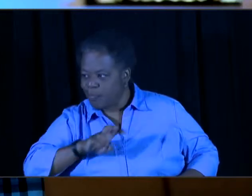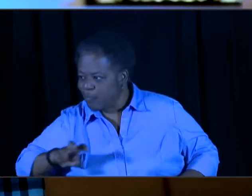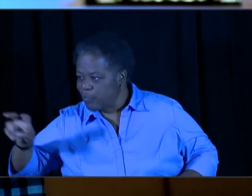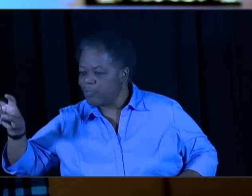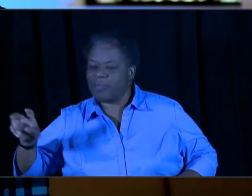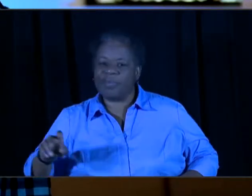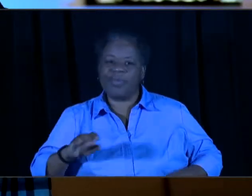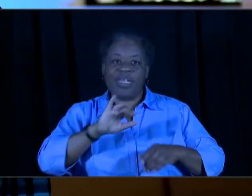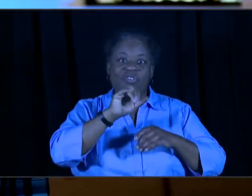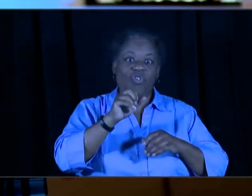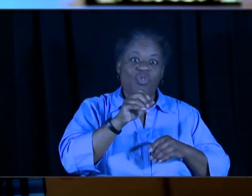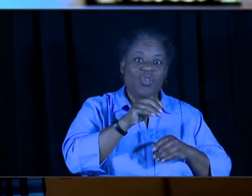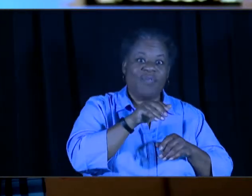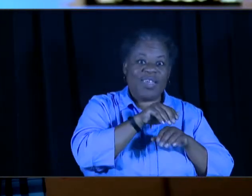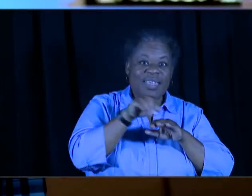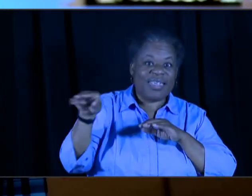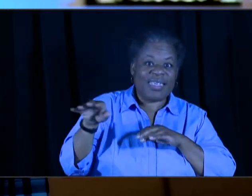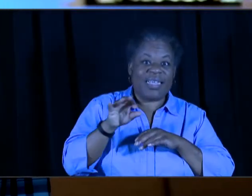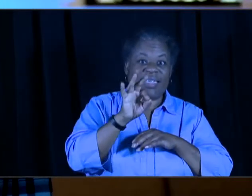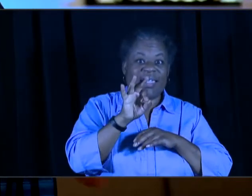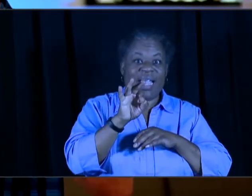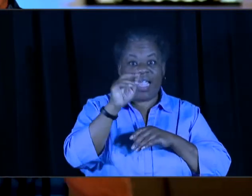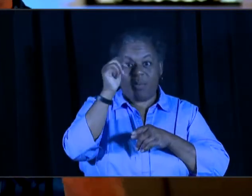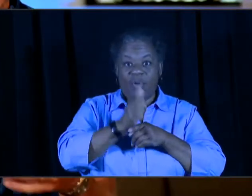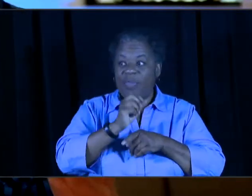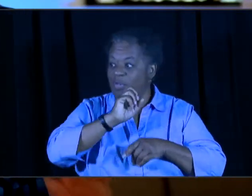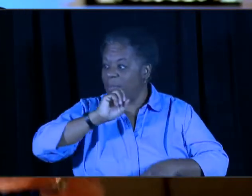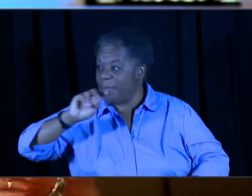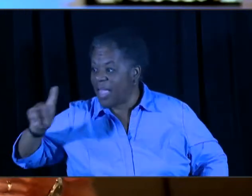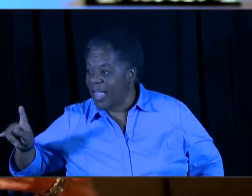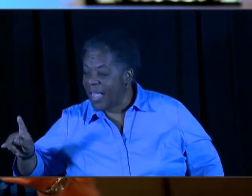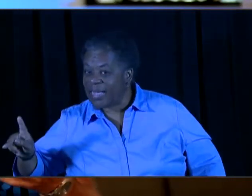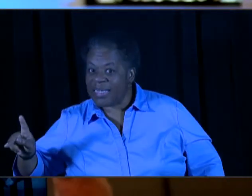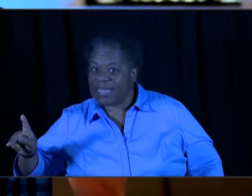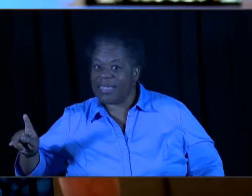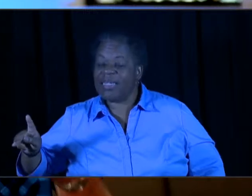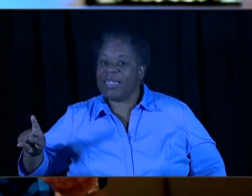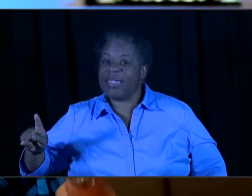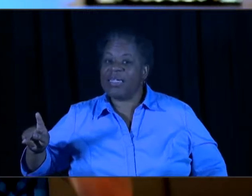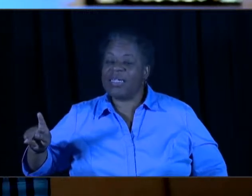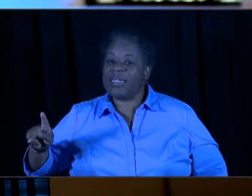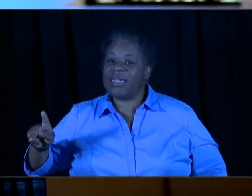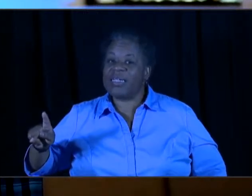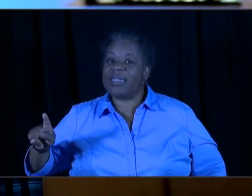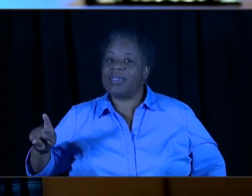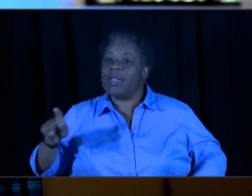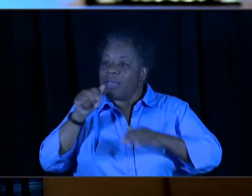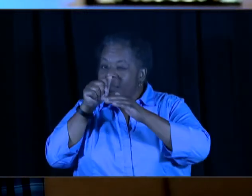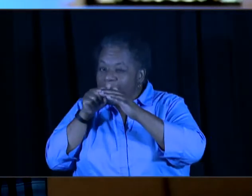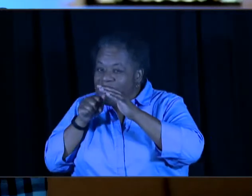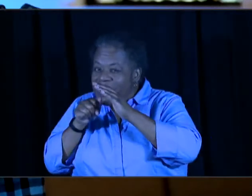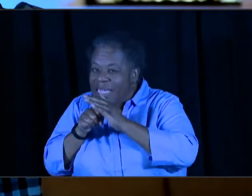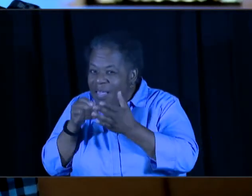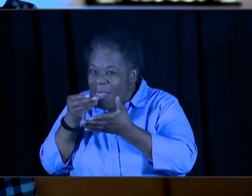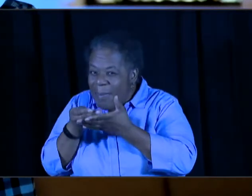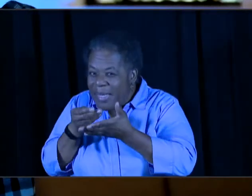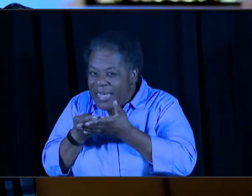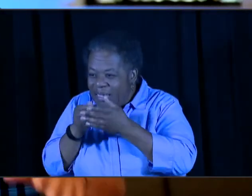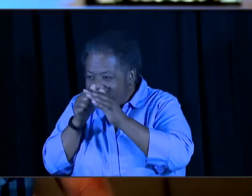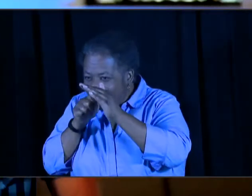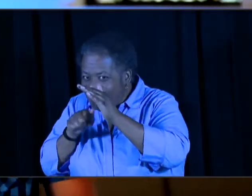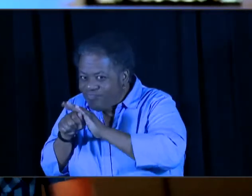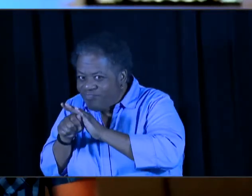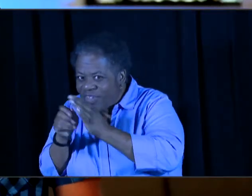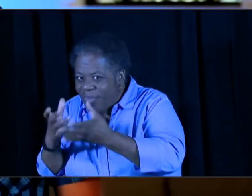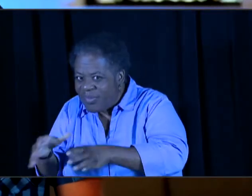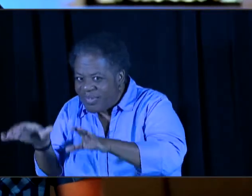back with the sacks of grain they purchased, but he has one of his stewards return the money they paid, and he hides it